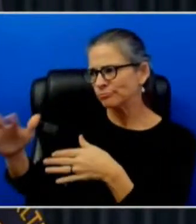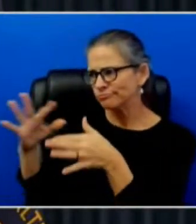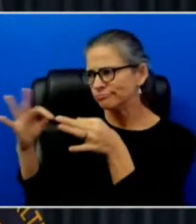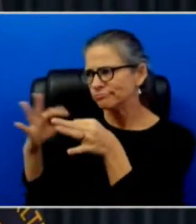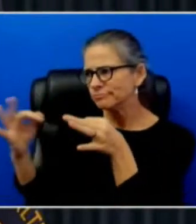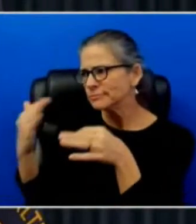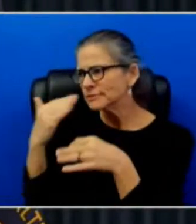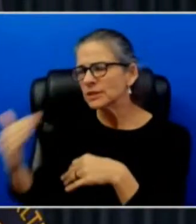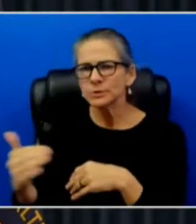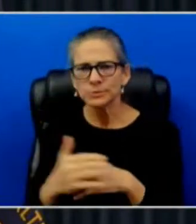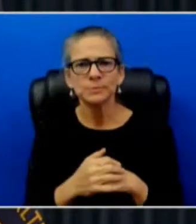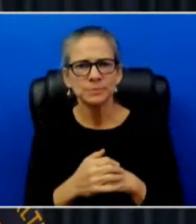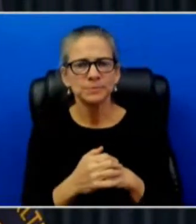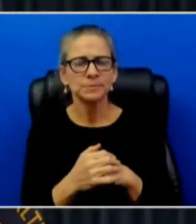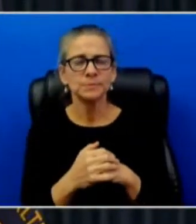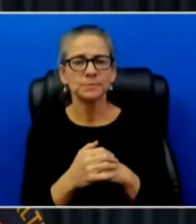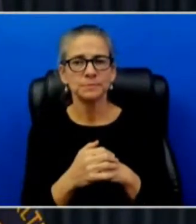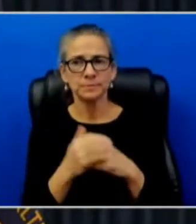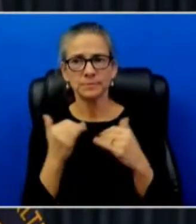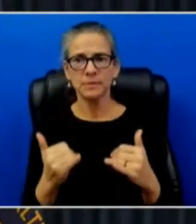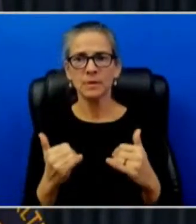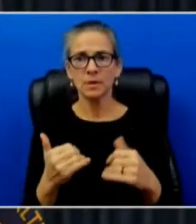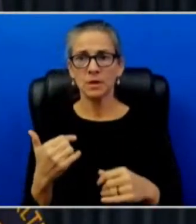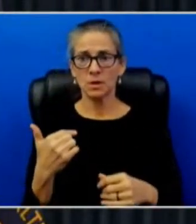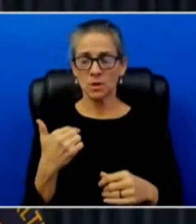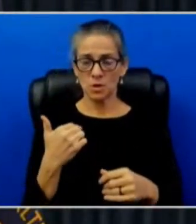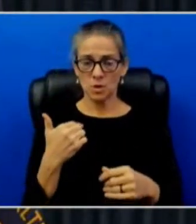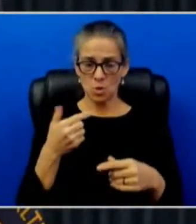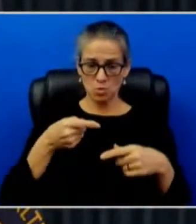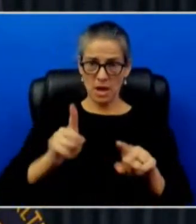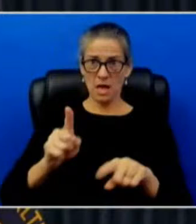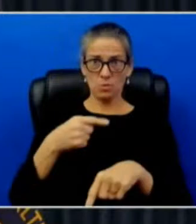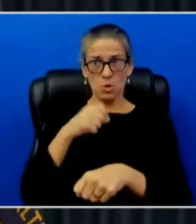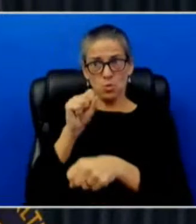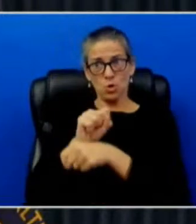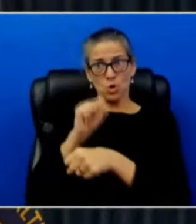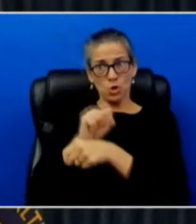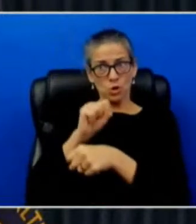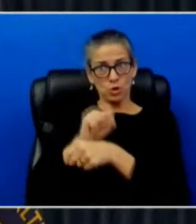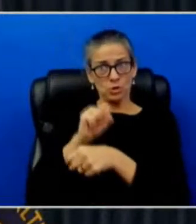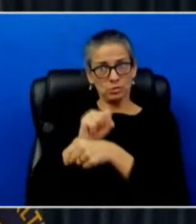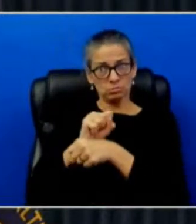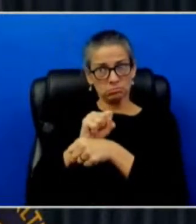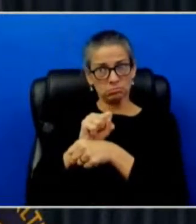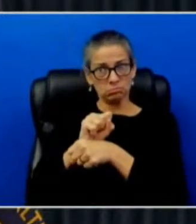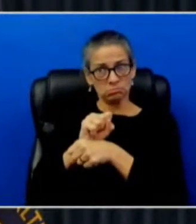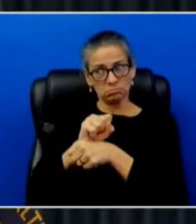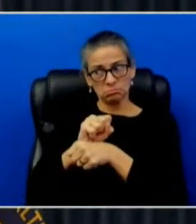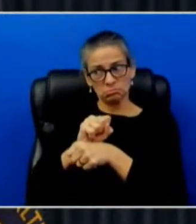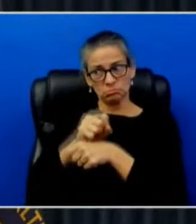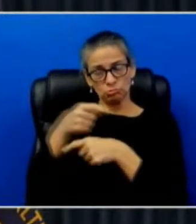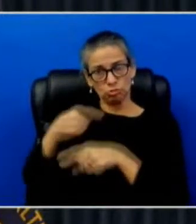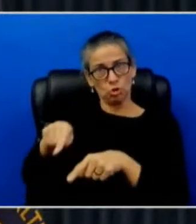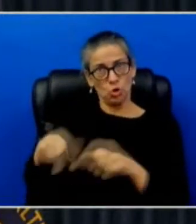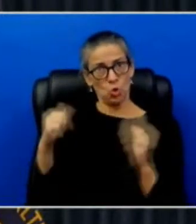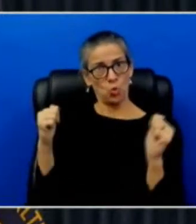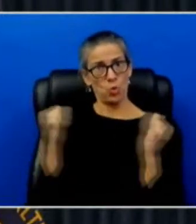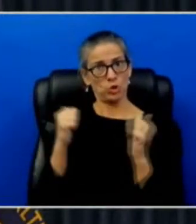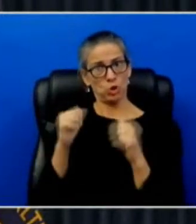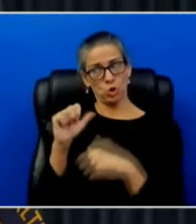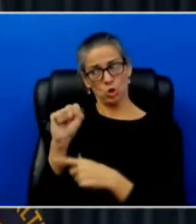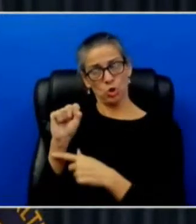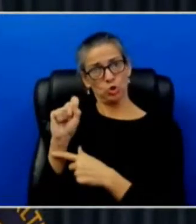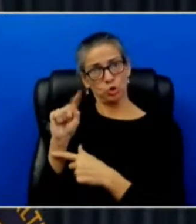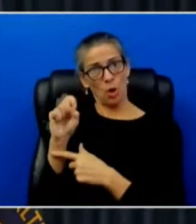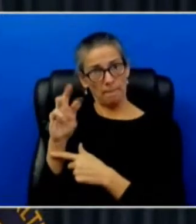And again, as we work our way through this winter storm event, we're doing the work that our citizens expect us to be